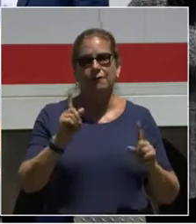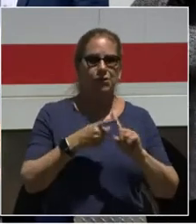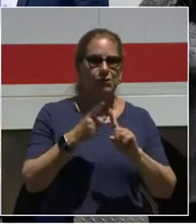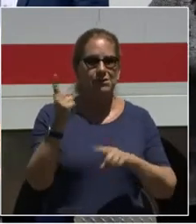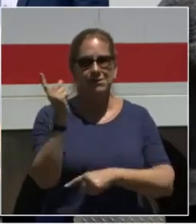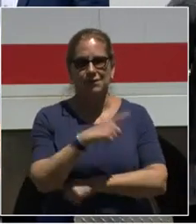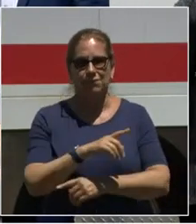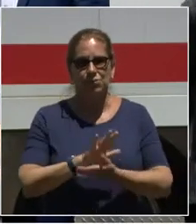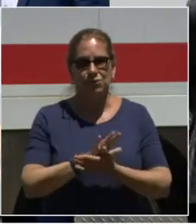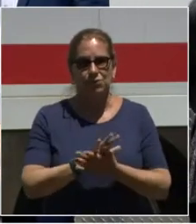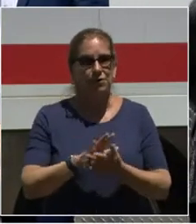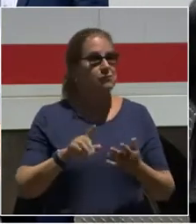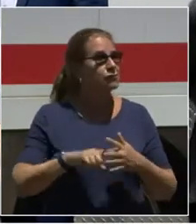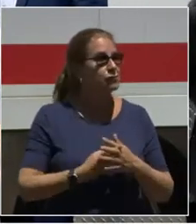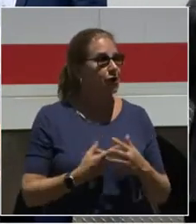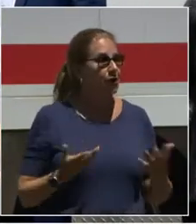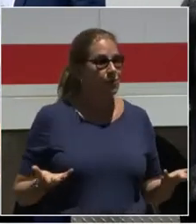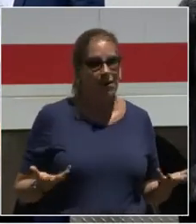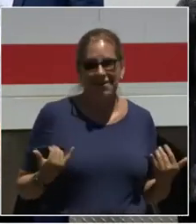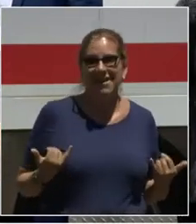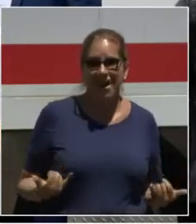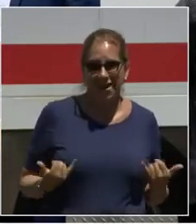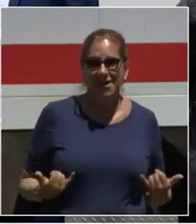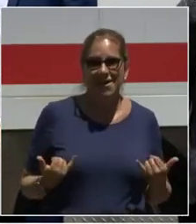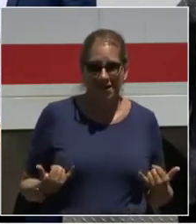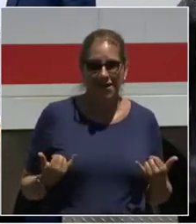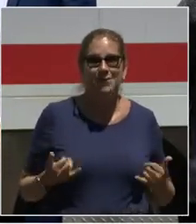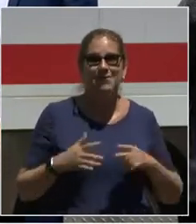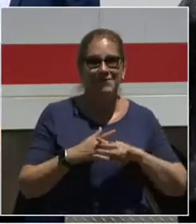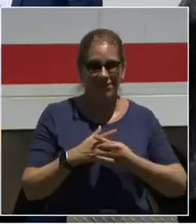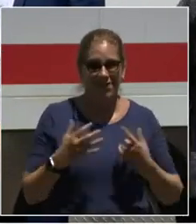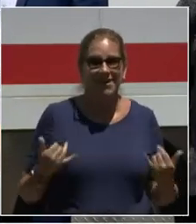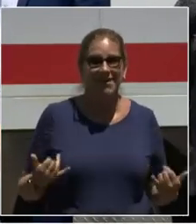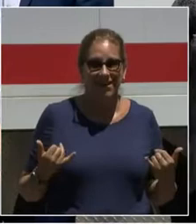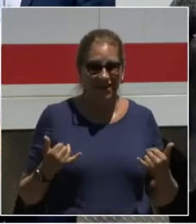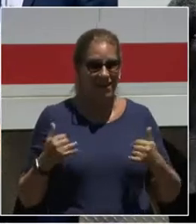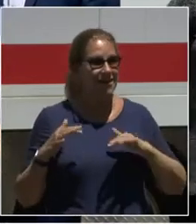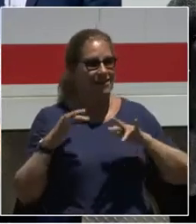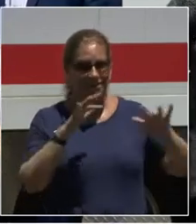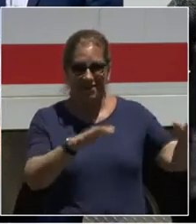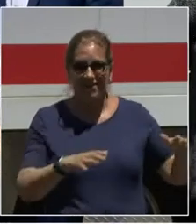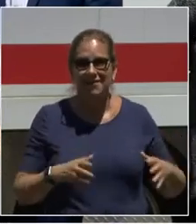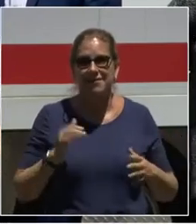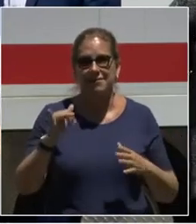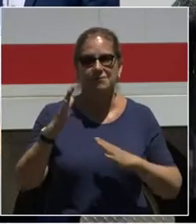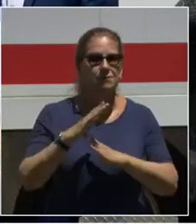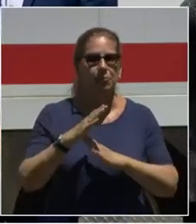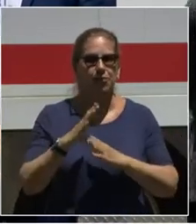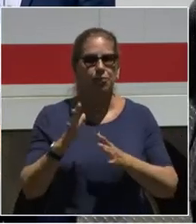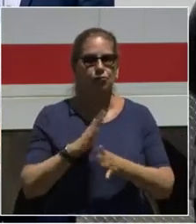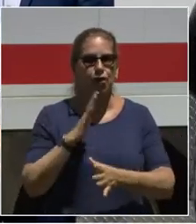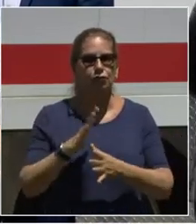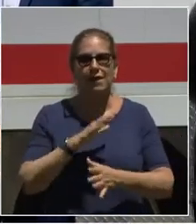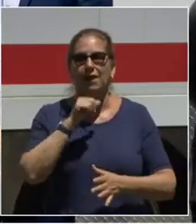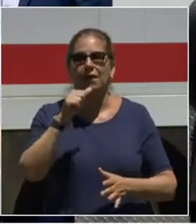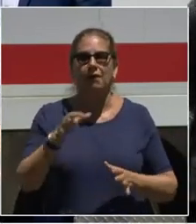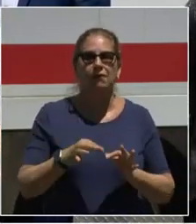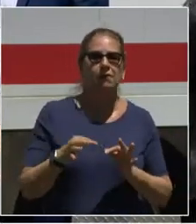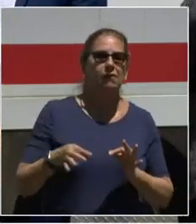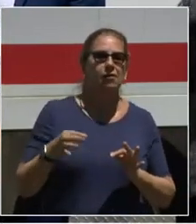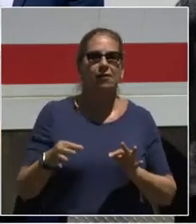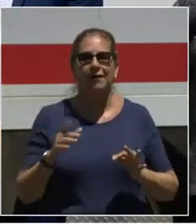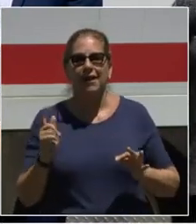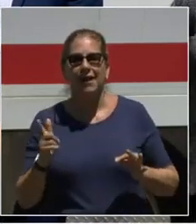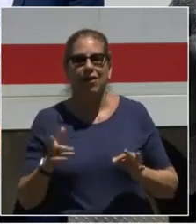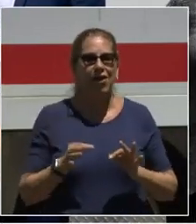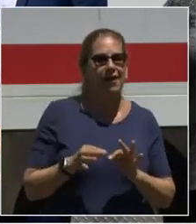challenge today. And I want to be clear, this is one of our top priorities. And it's critically important to making sure that our next school year